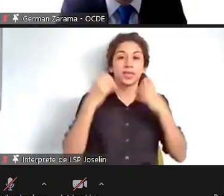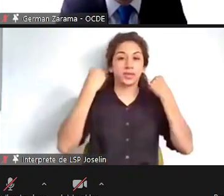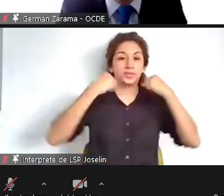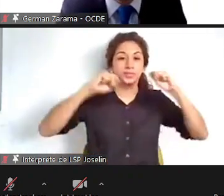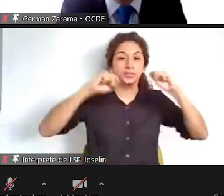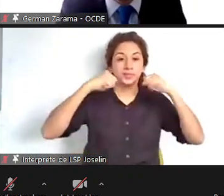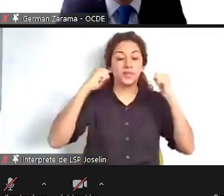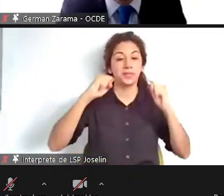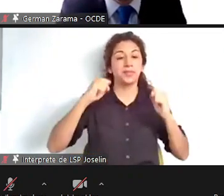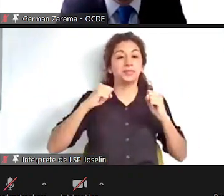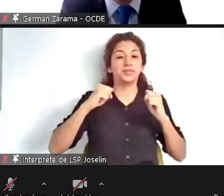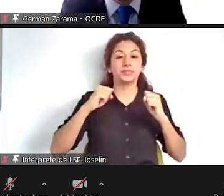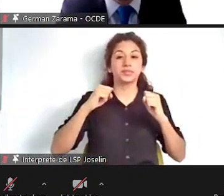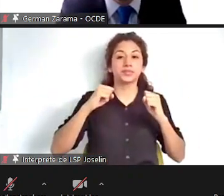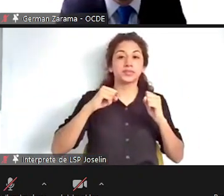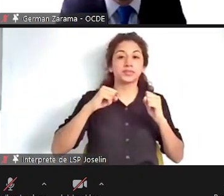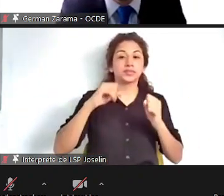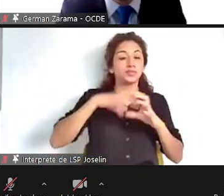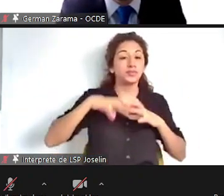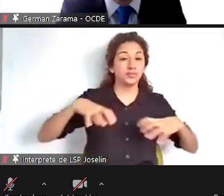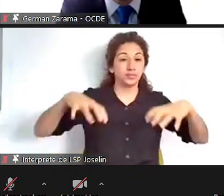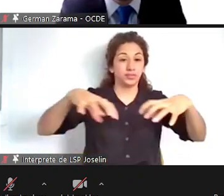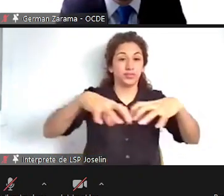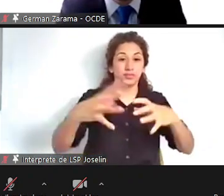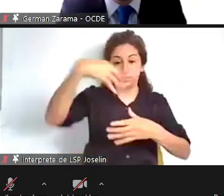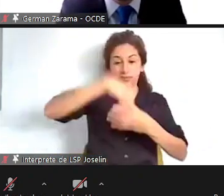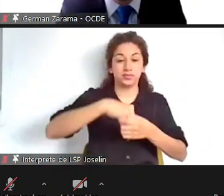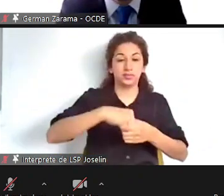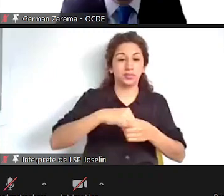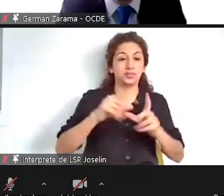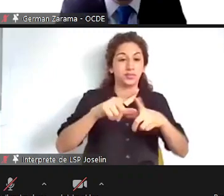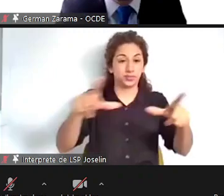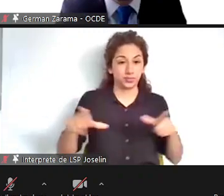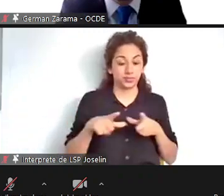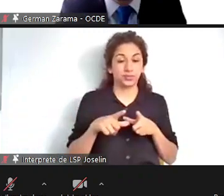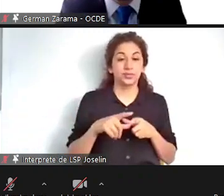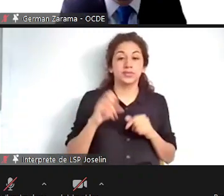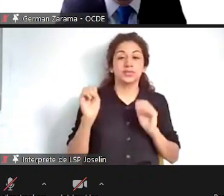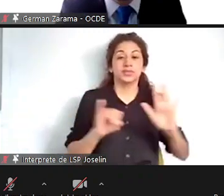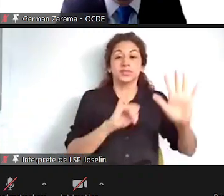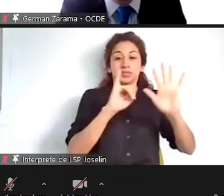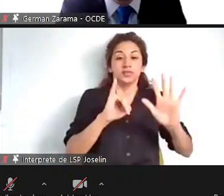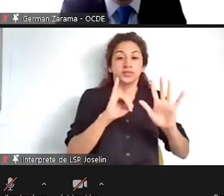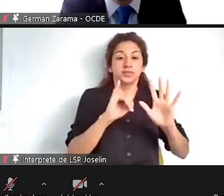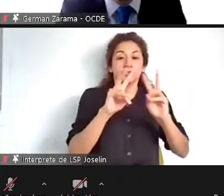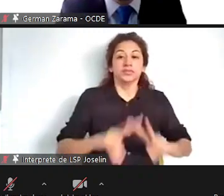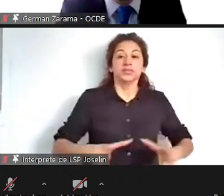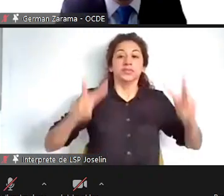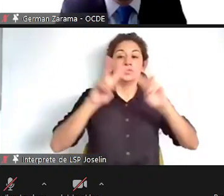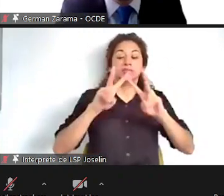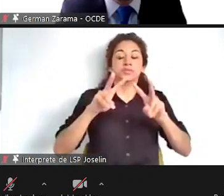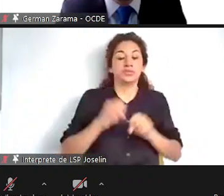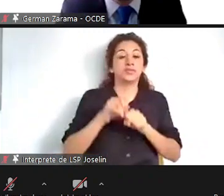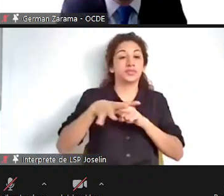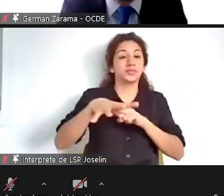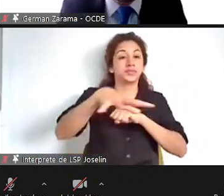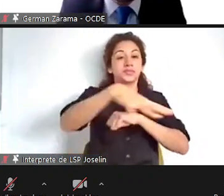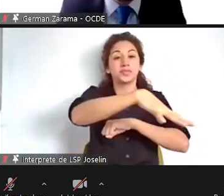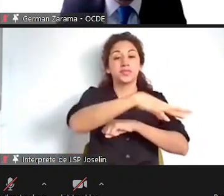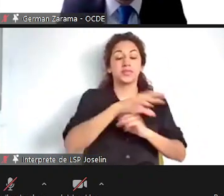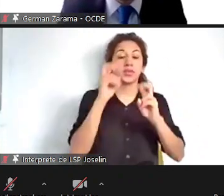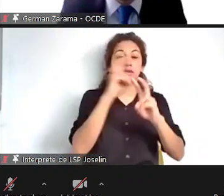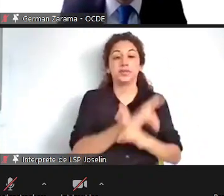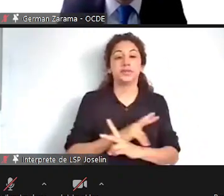diversified organic harvest in the originary from the region the sixth sector would be to value and